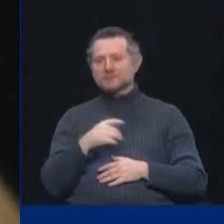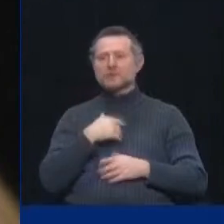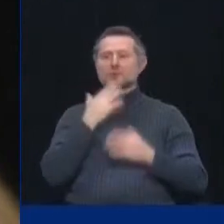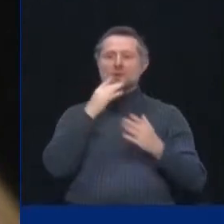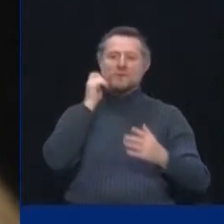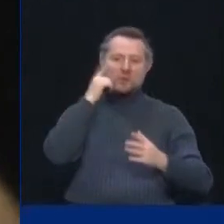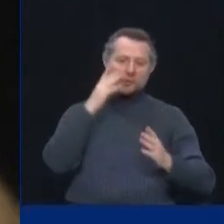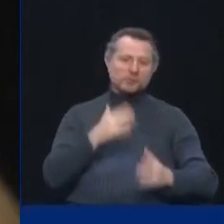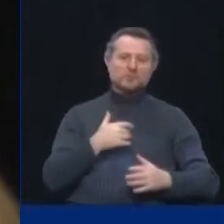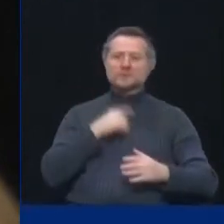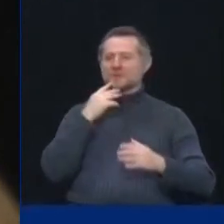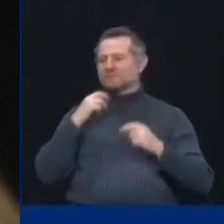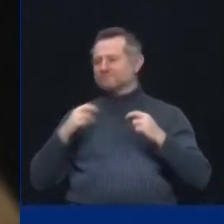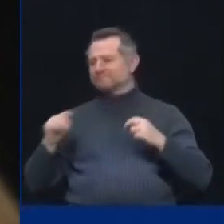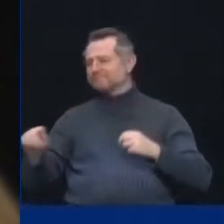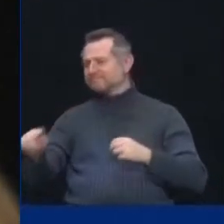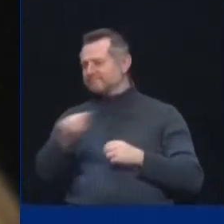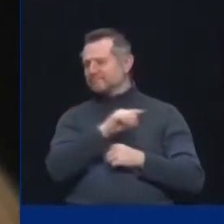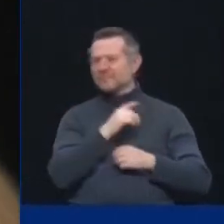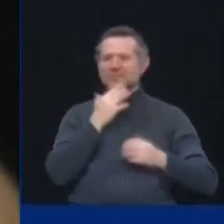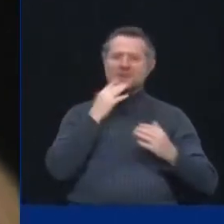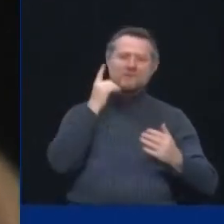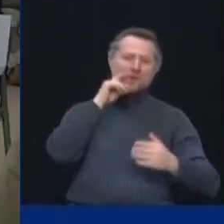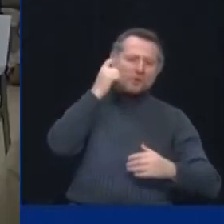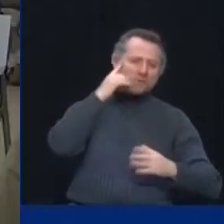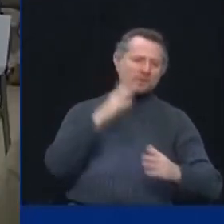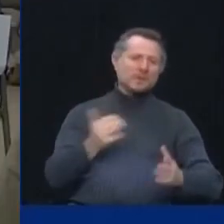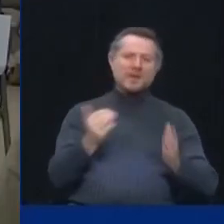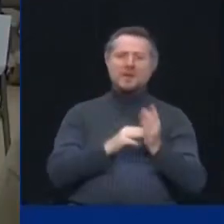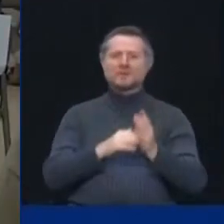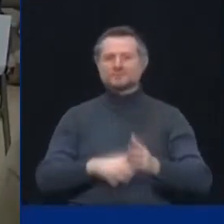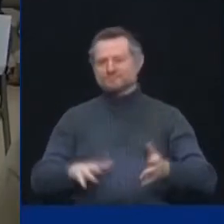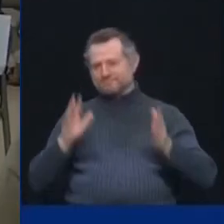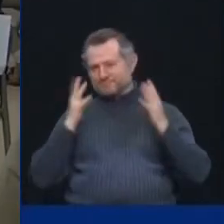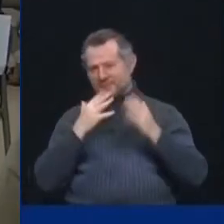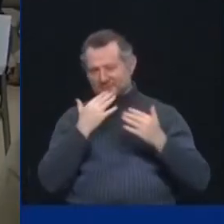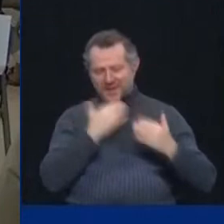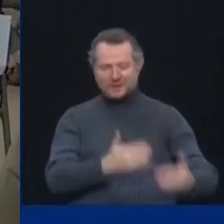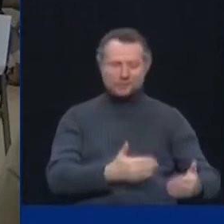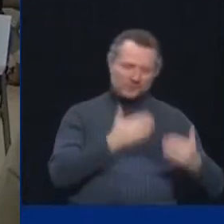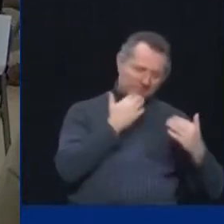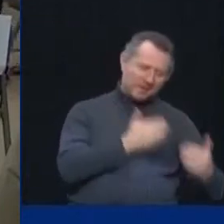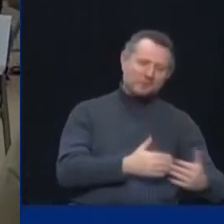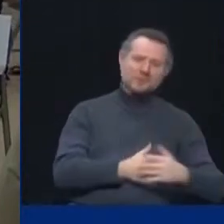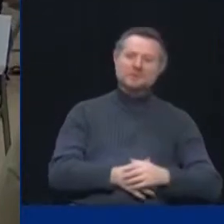going to get this done. Thank you, Governor, once again. Thank you. Thank you, Senator.